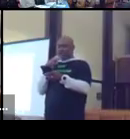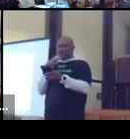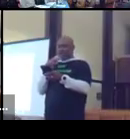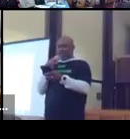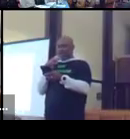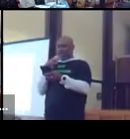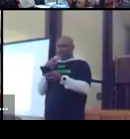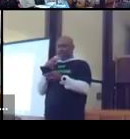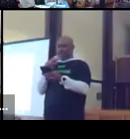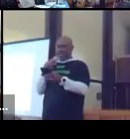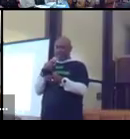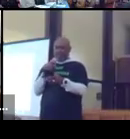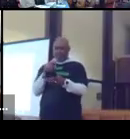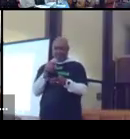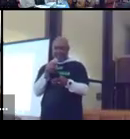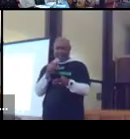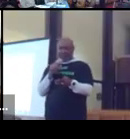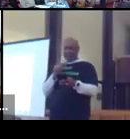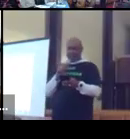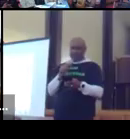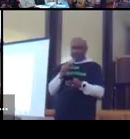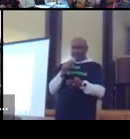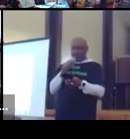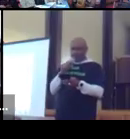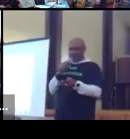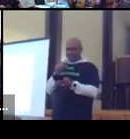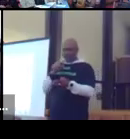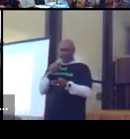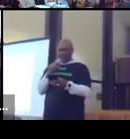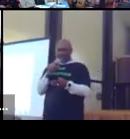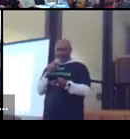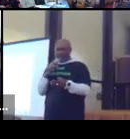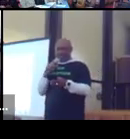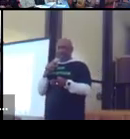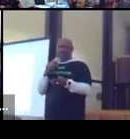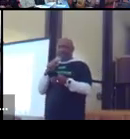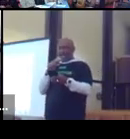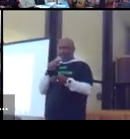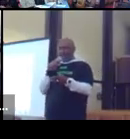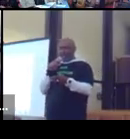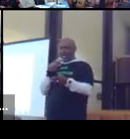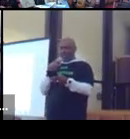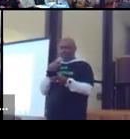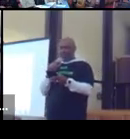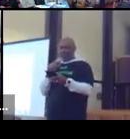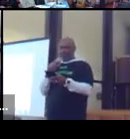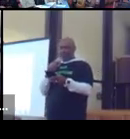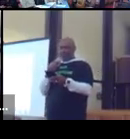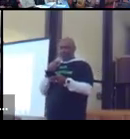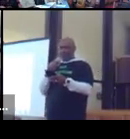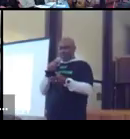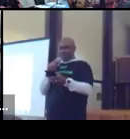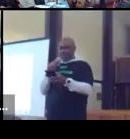That is what these amenities are really about. I brought up safety kiosks, clock